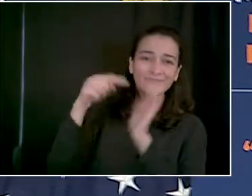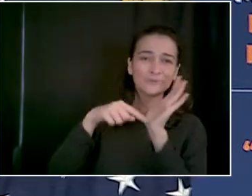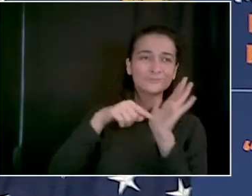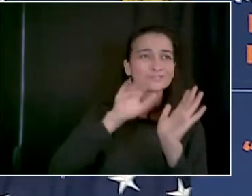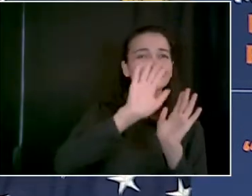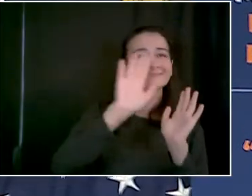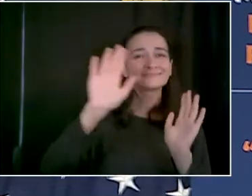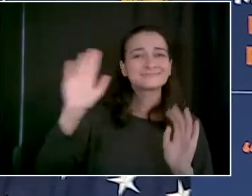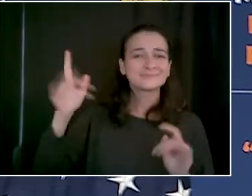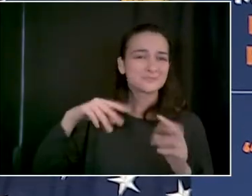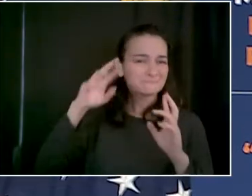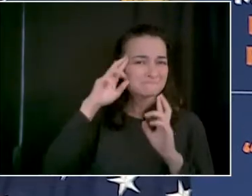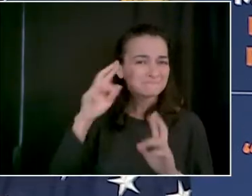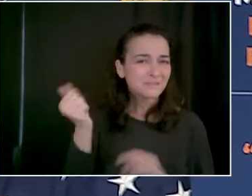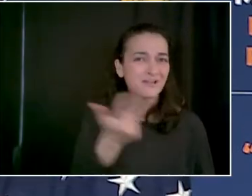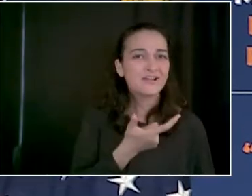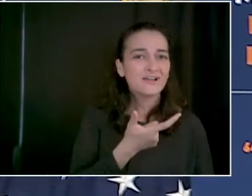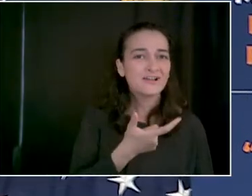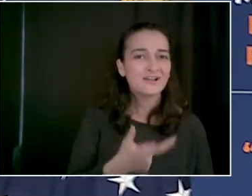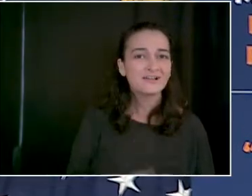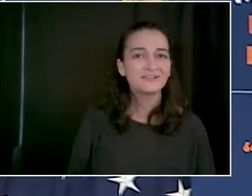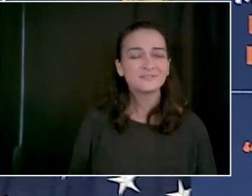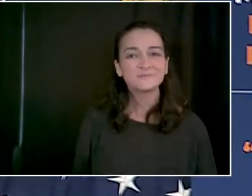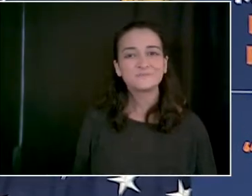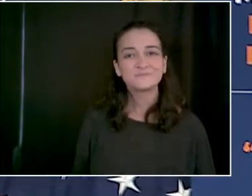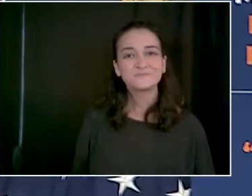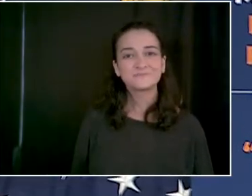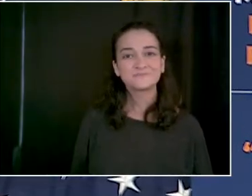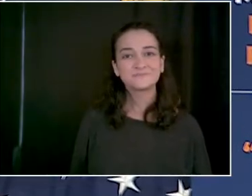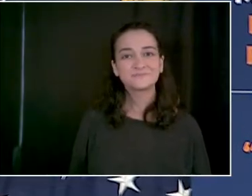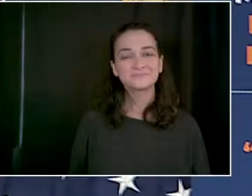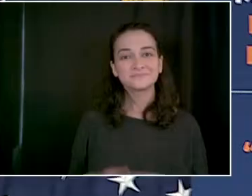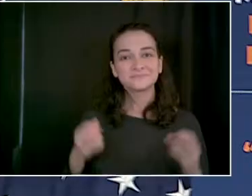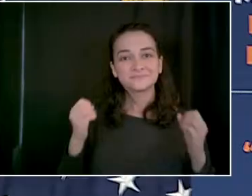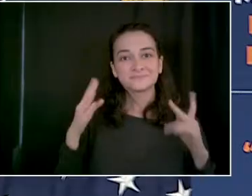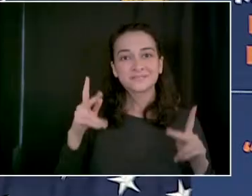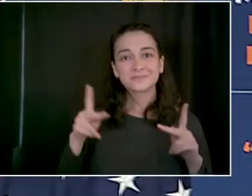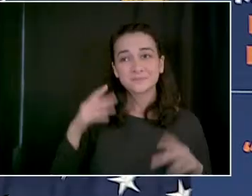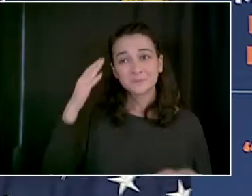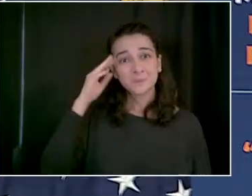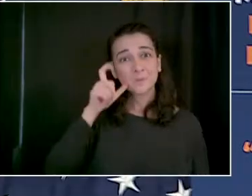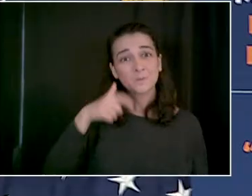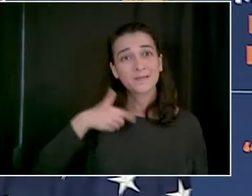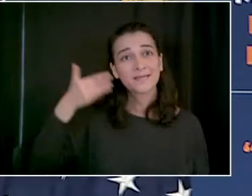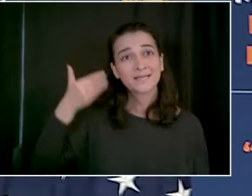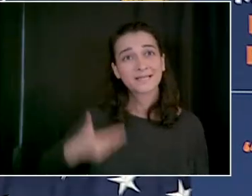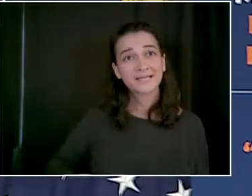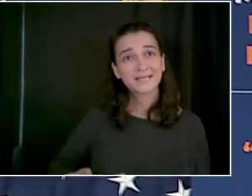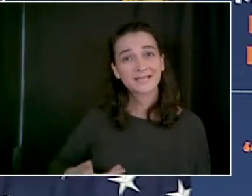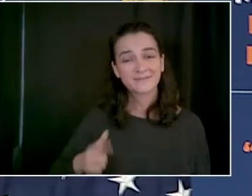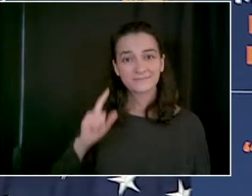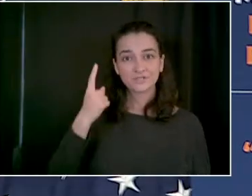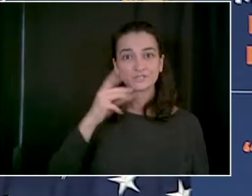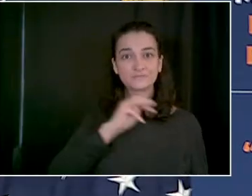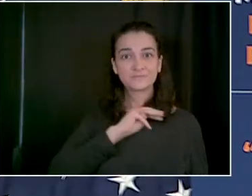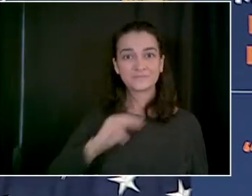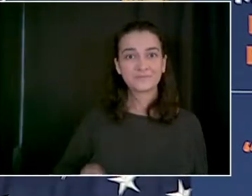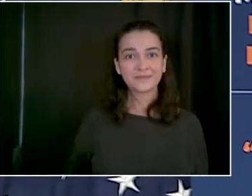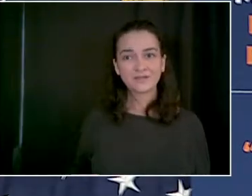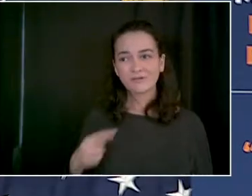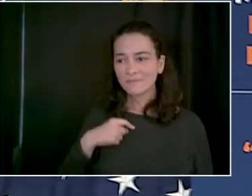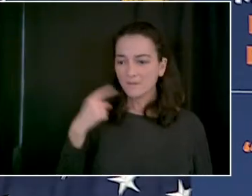You're the first mayor, Eric, that has acknowledged all of us. And so you look at our record and our actions,